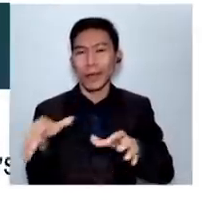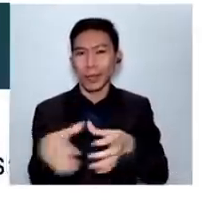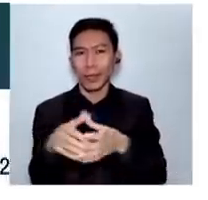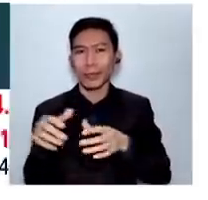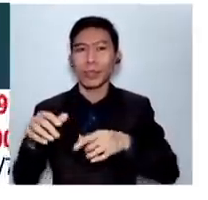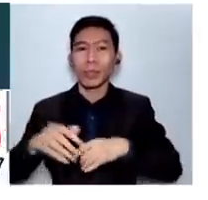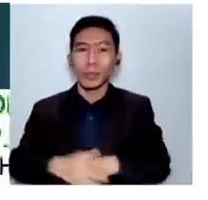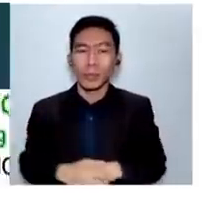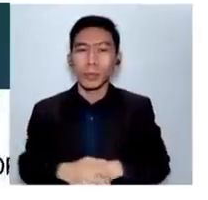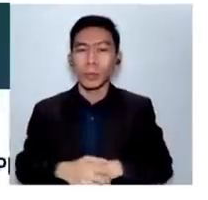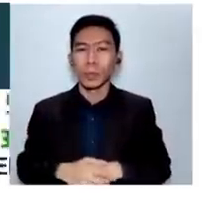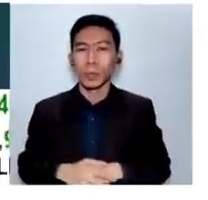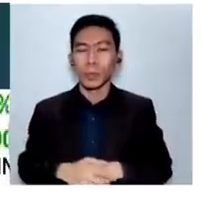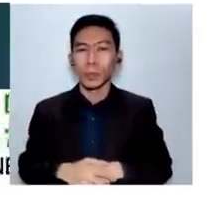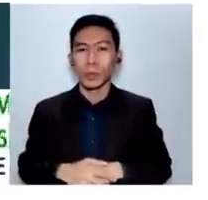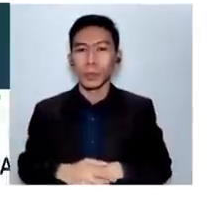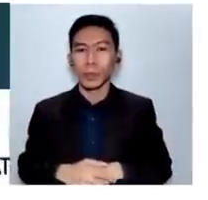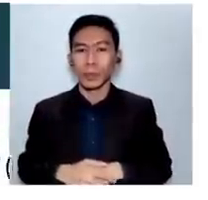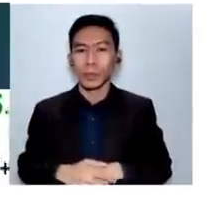Laban.